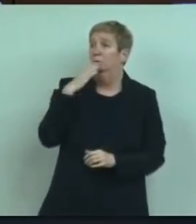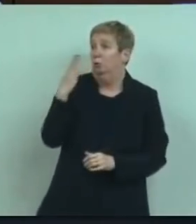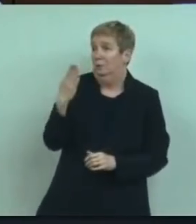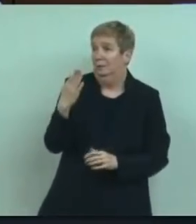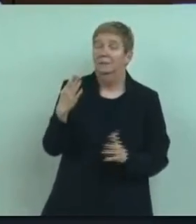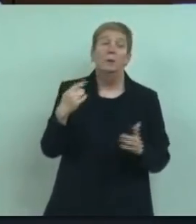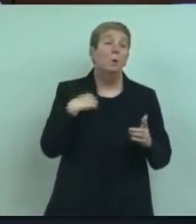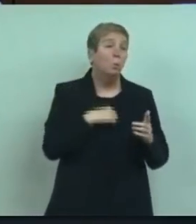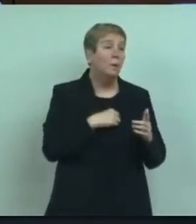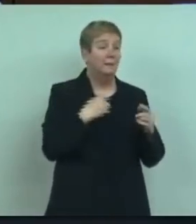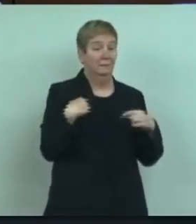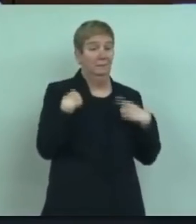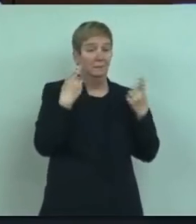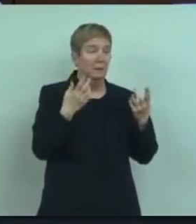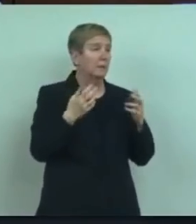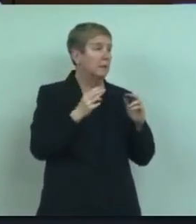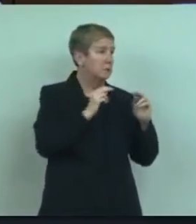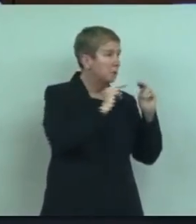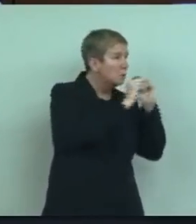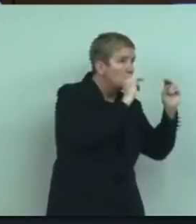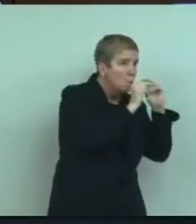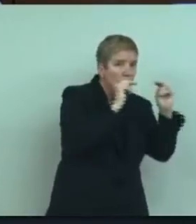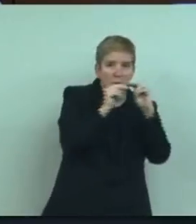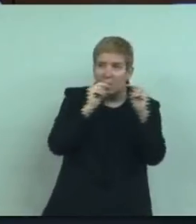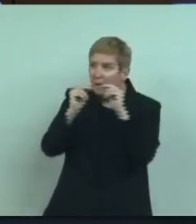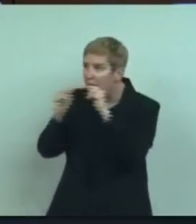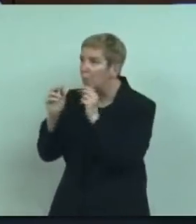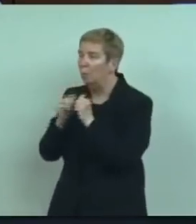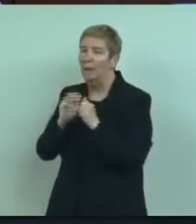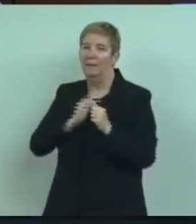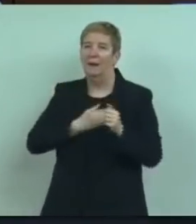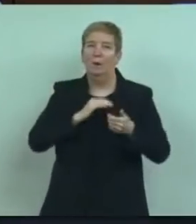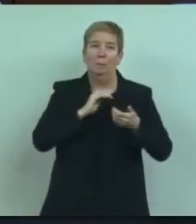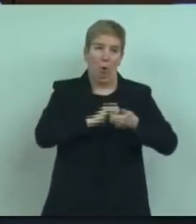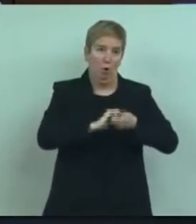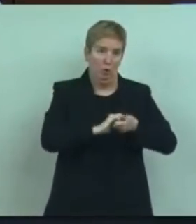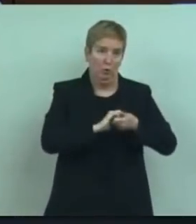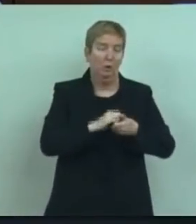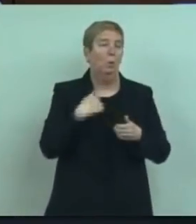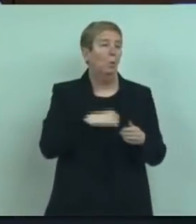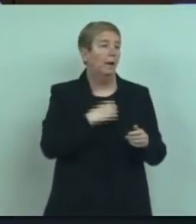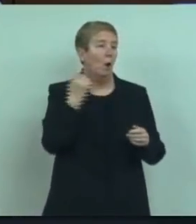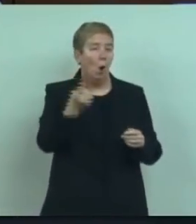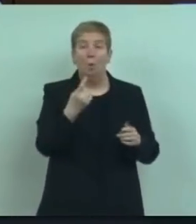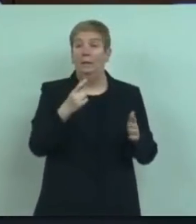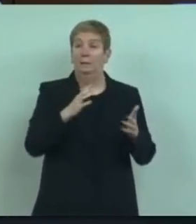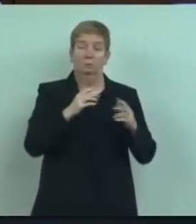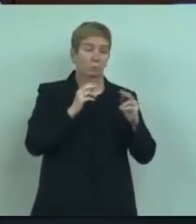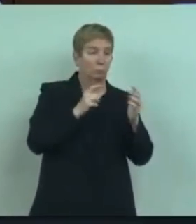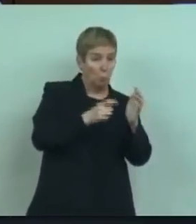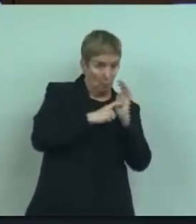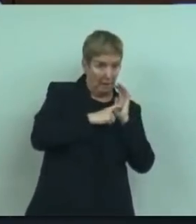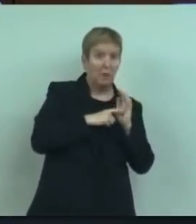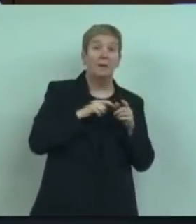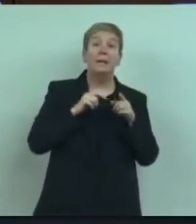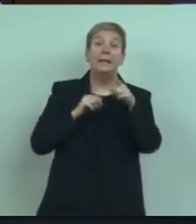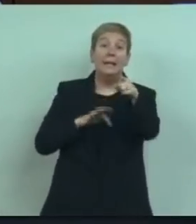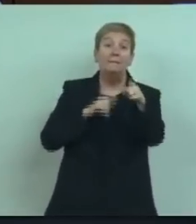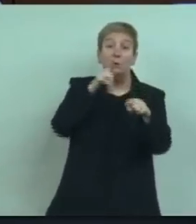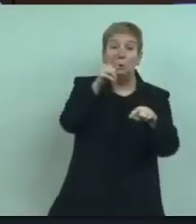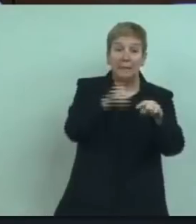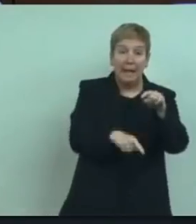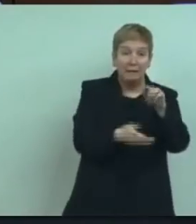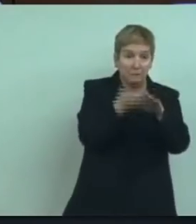been negotiating with every partner, requiring them two things. If you can't run samples